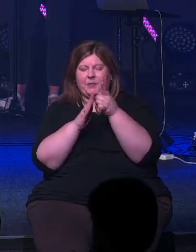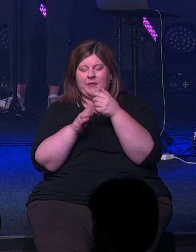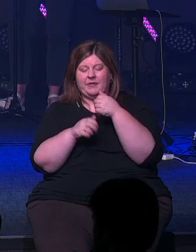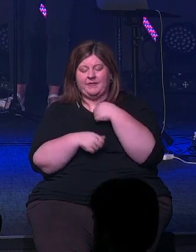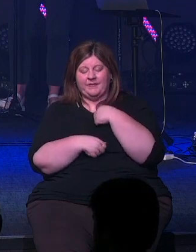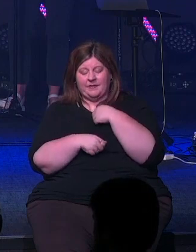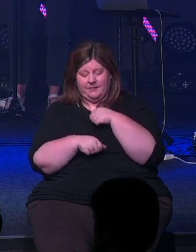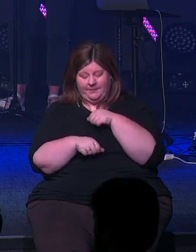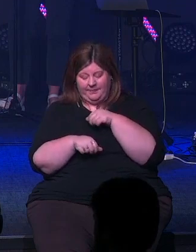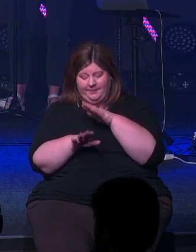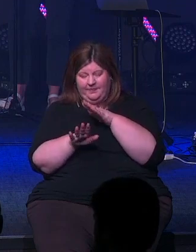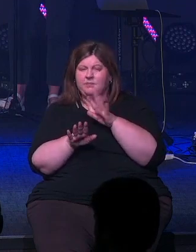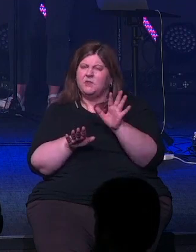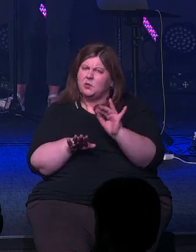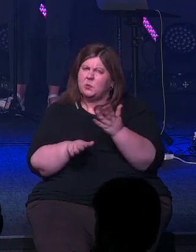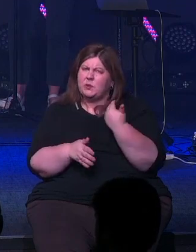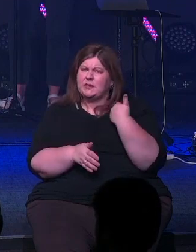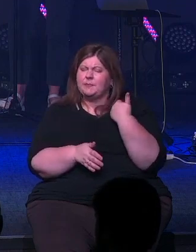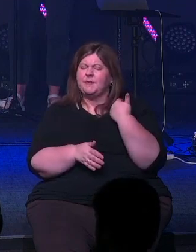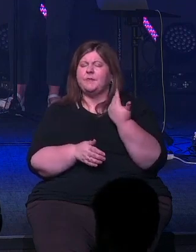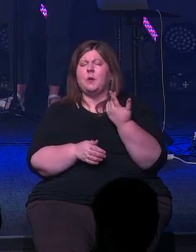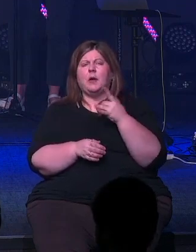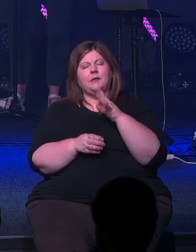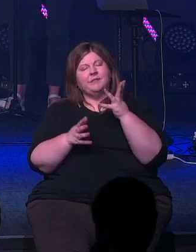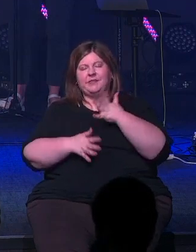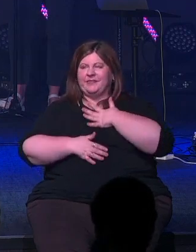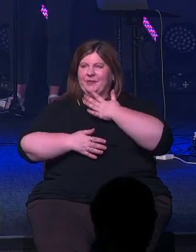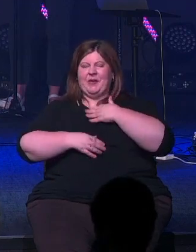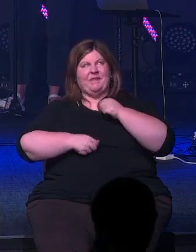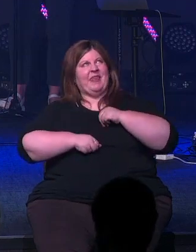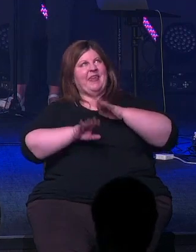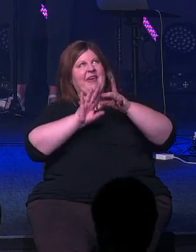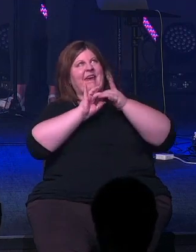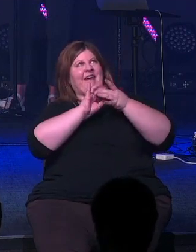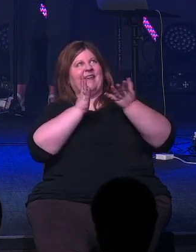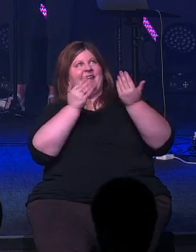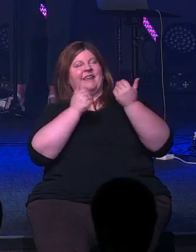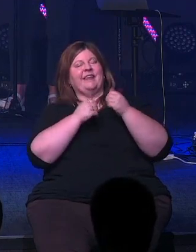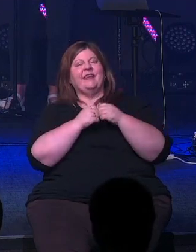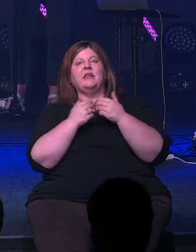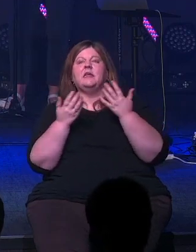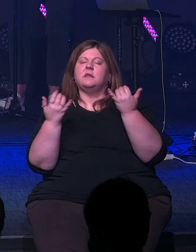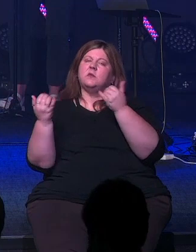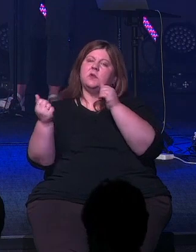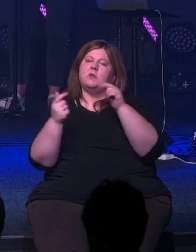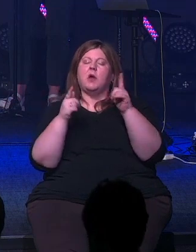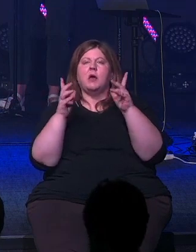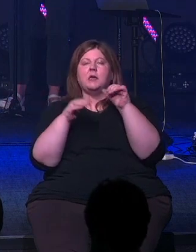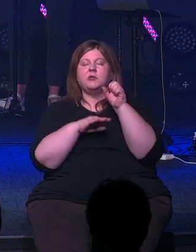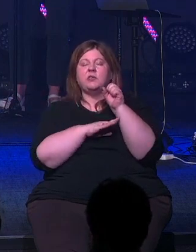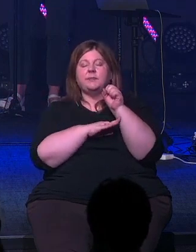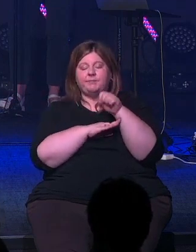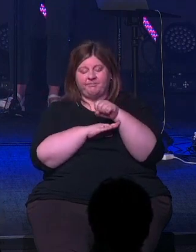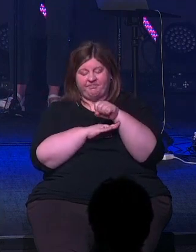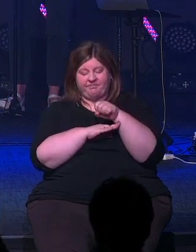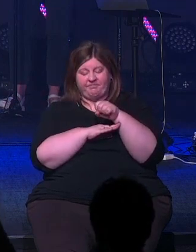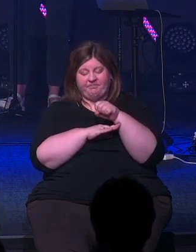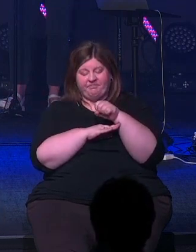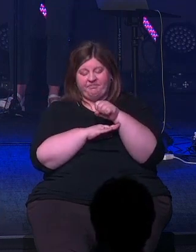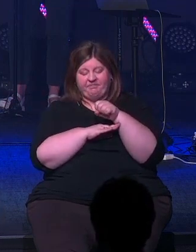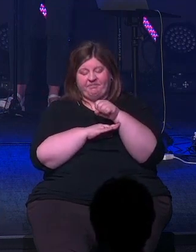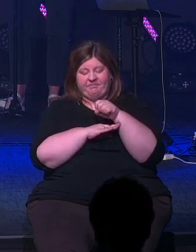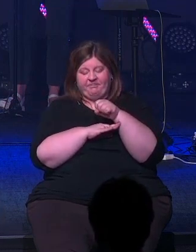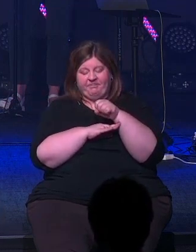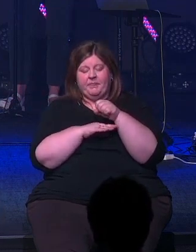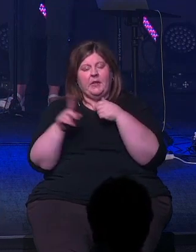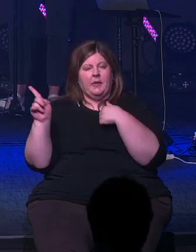sang earlier about surrendering joyfully to him. So I would invite you all to close your eyes and bow your heads with me. And